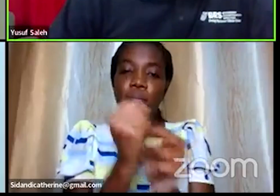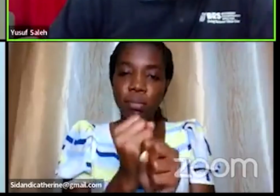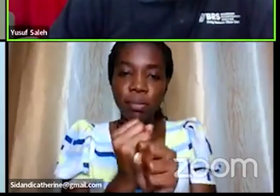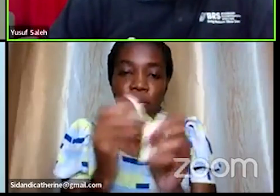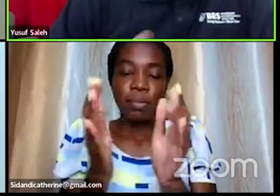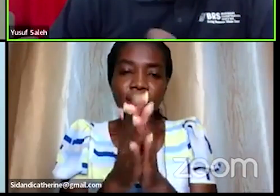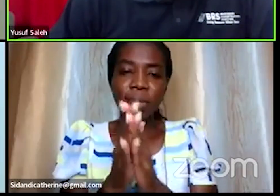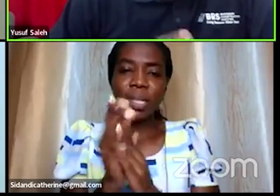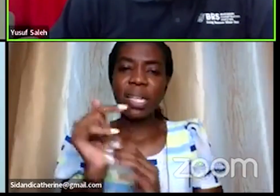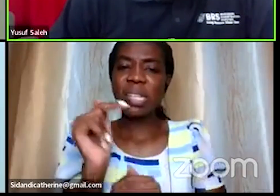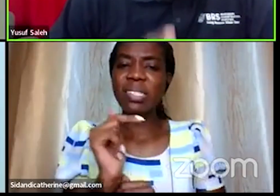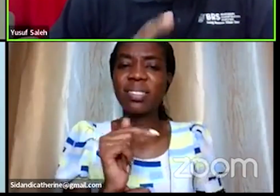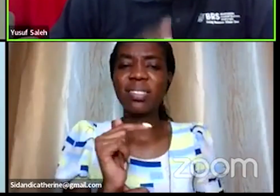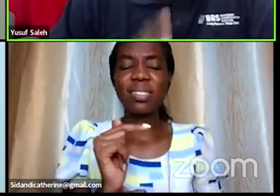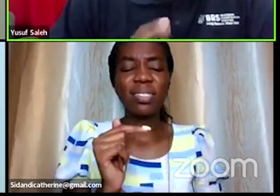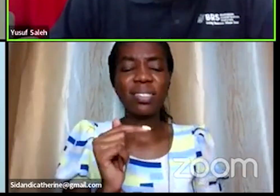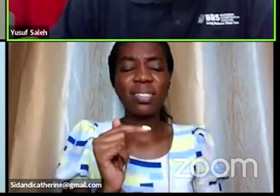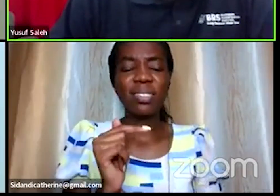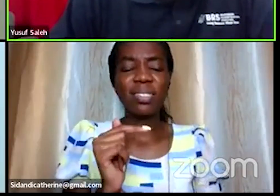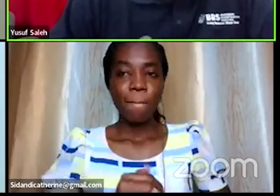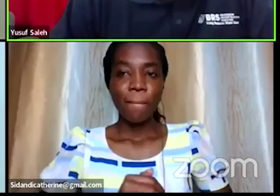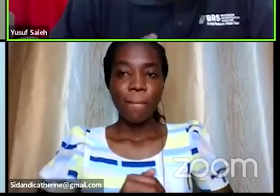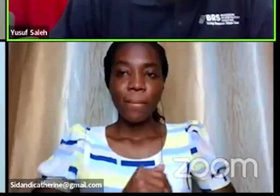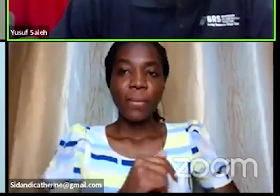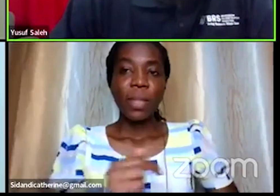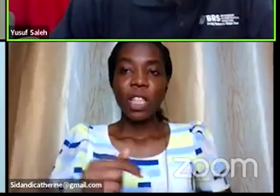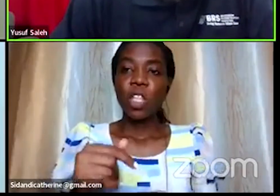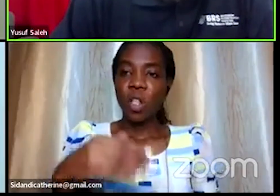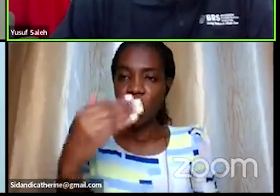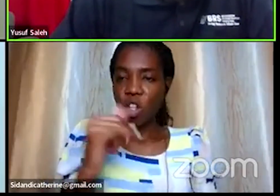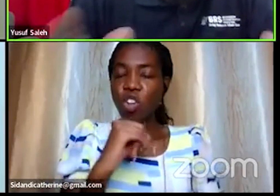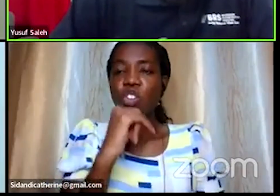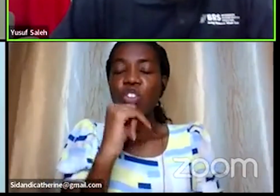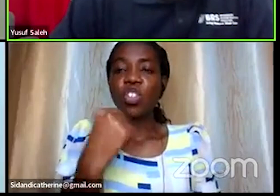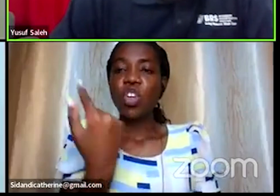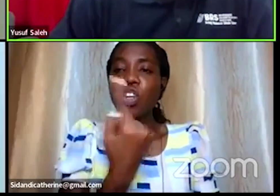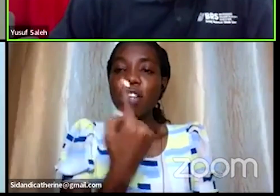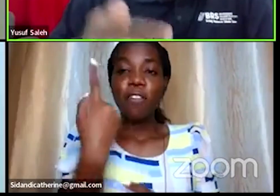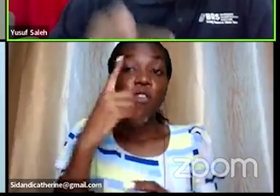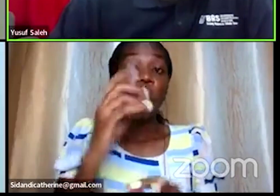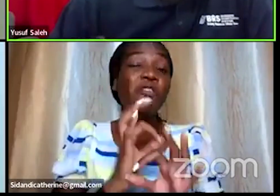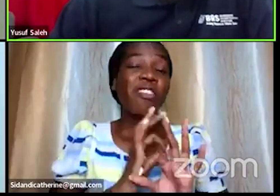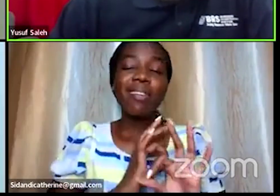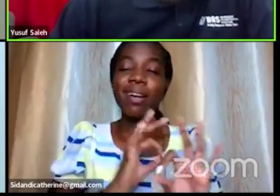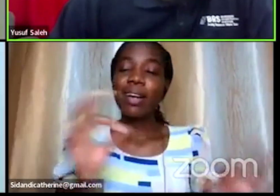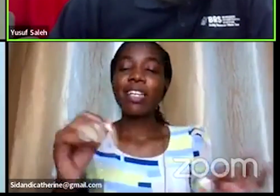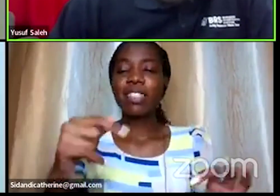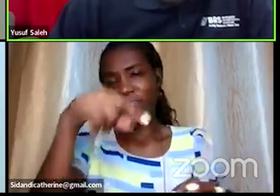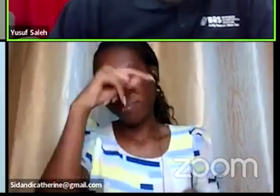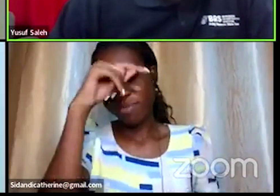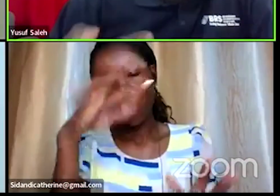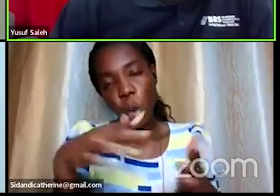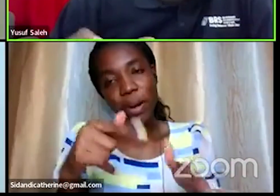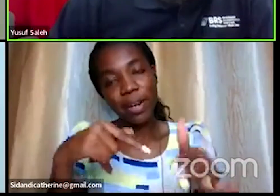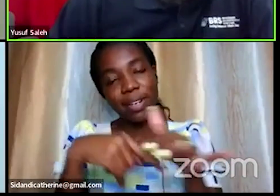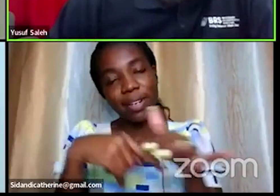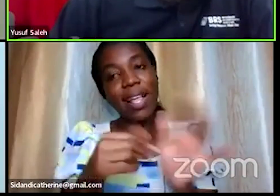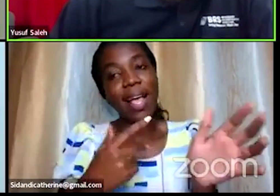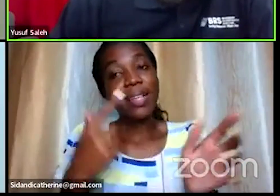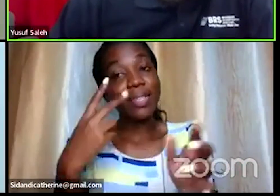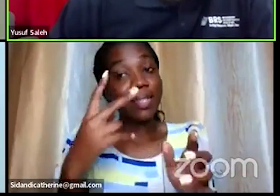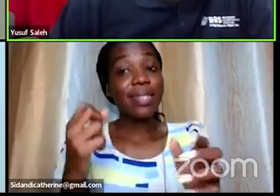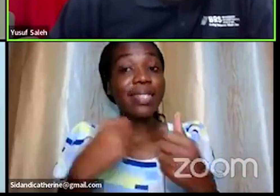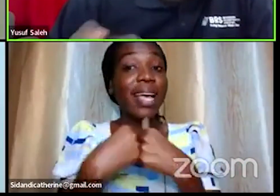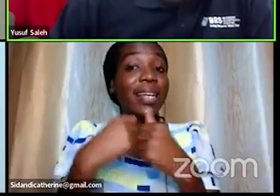need to, it's not even only for the fresh graduates or the entrants. We're seeing this challenge to even the people